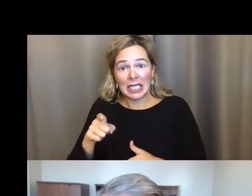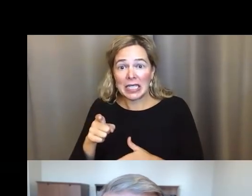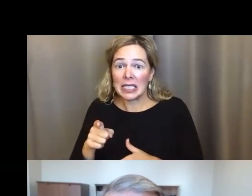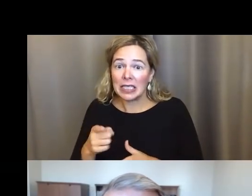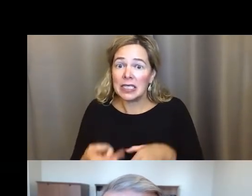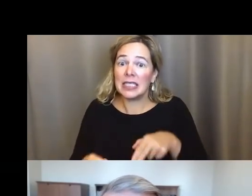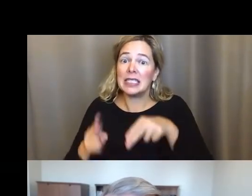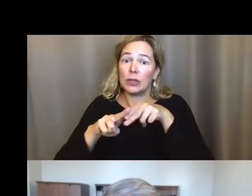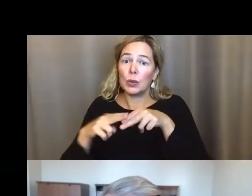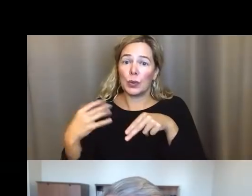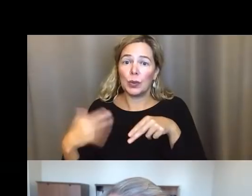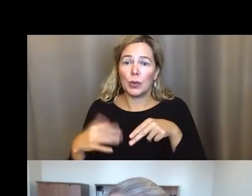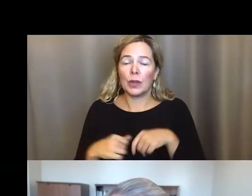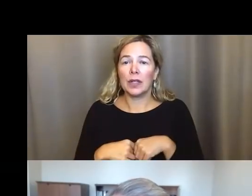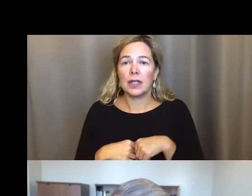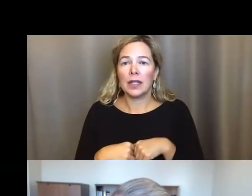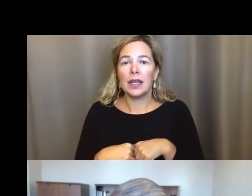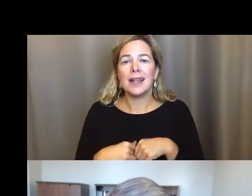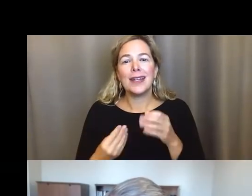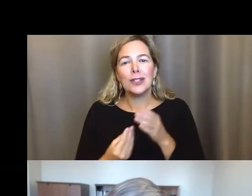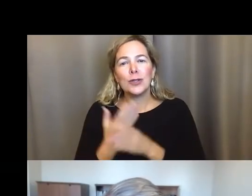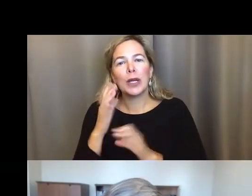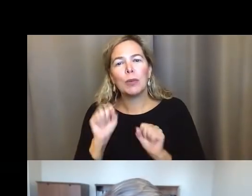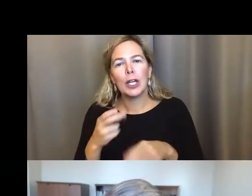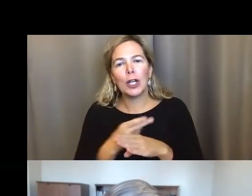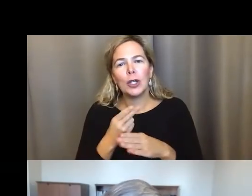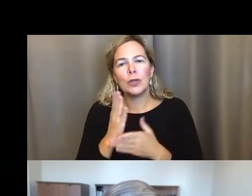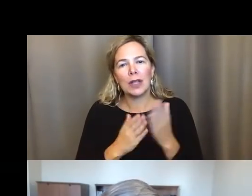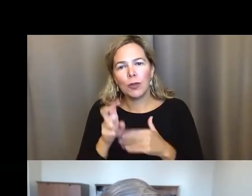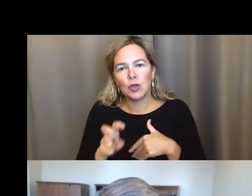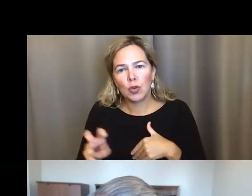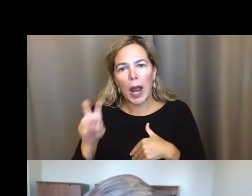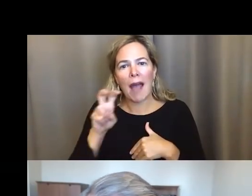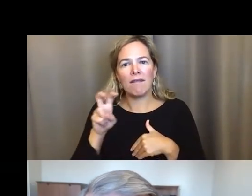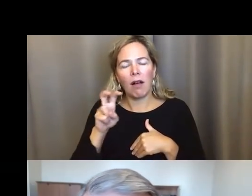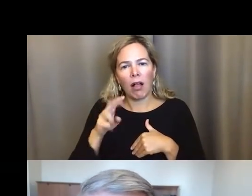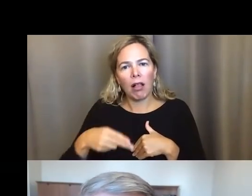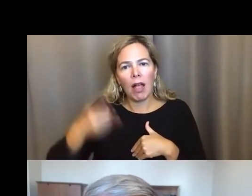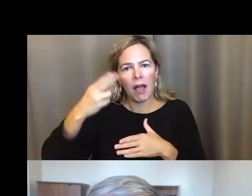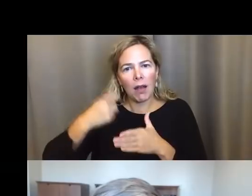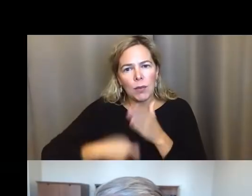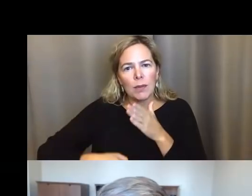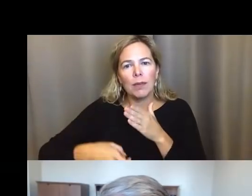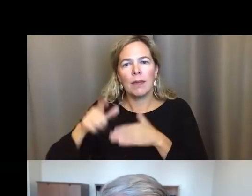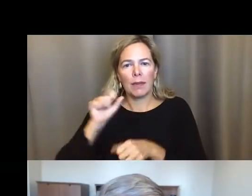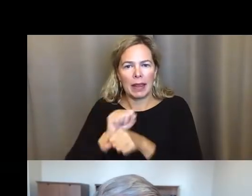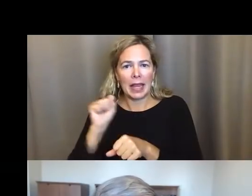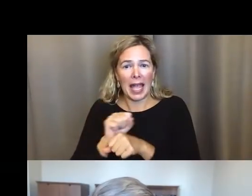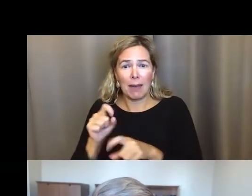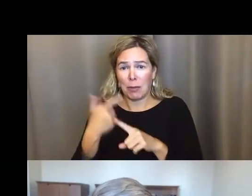use some traveler and premium labor, but because of the widespread pandemic across